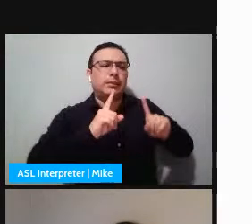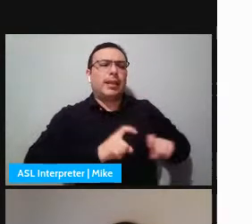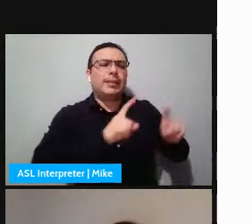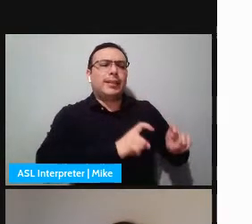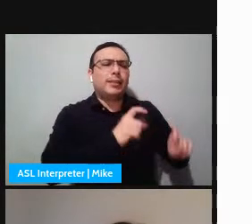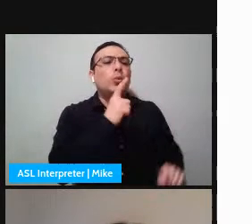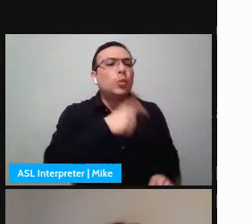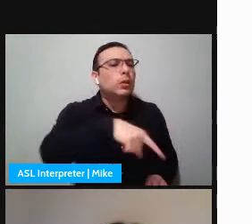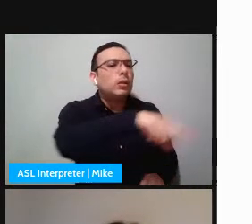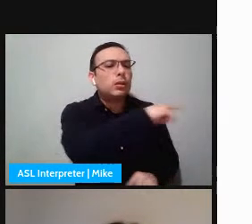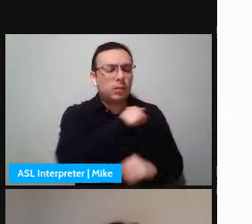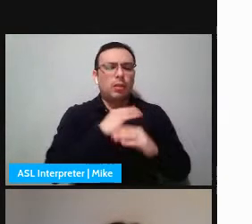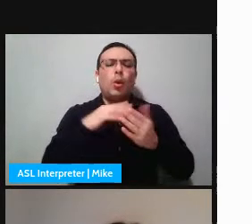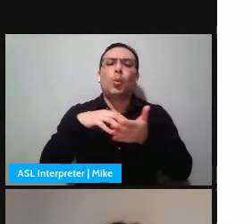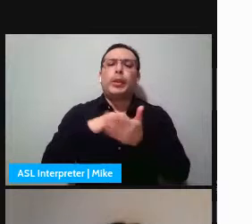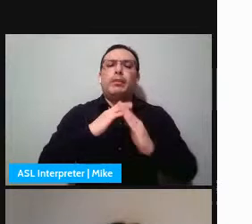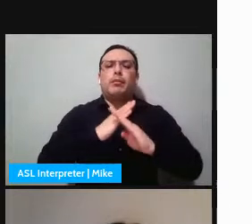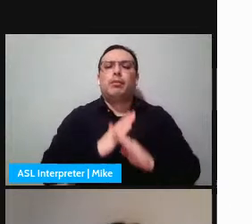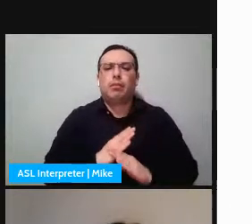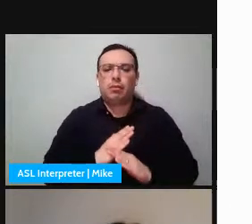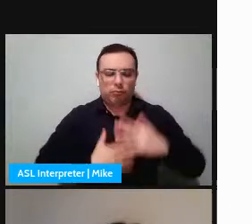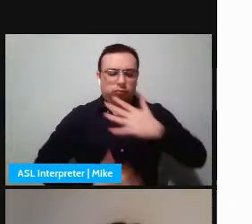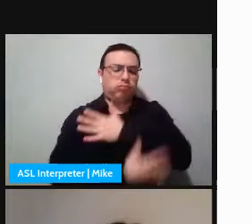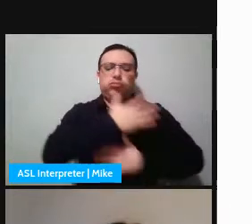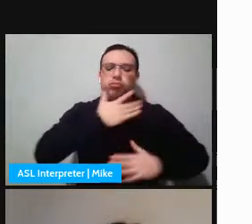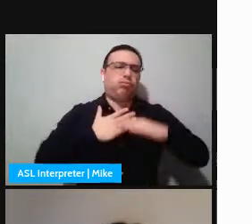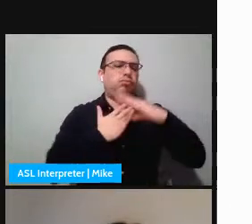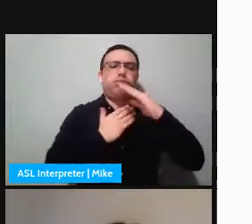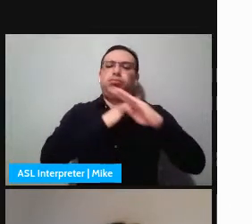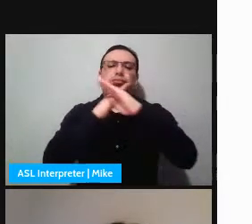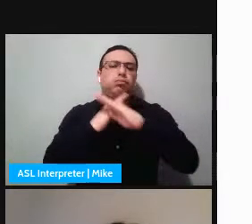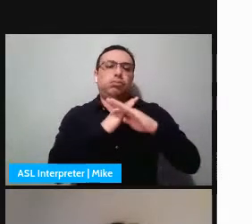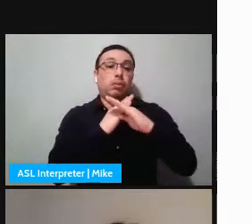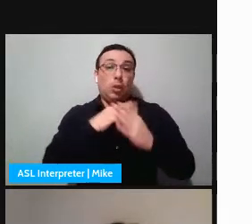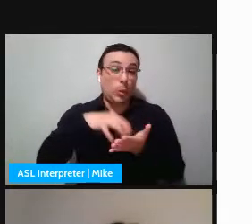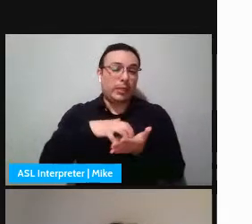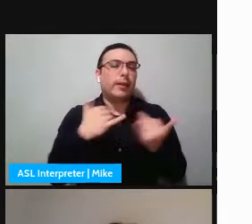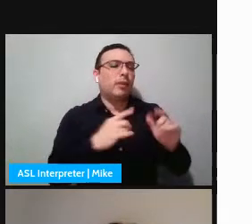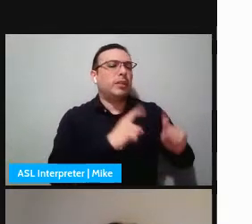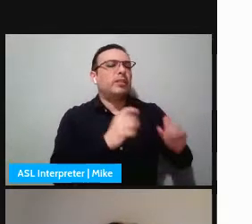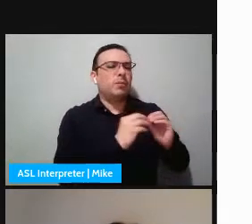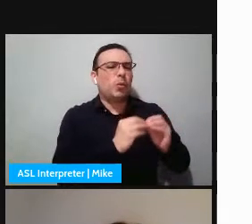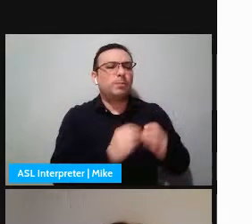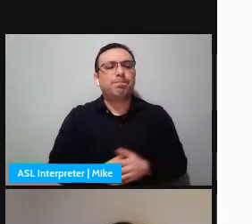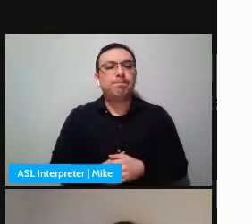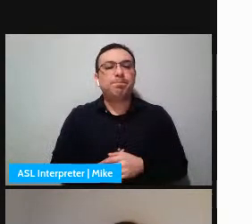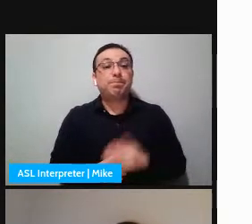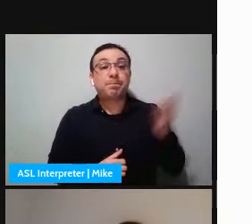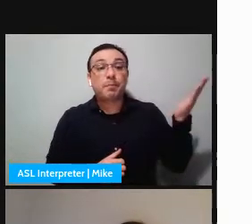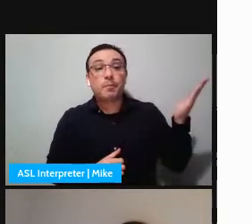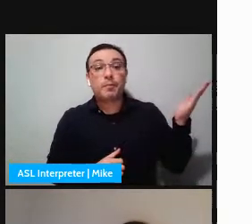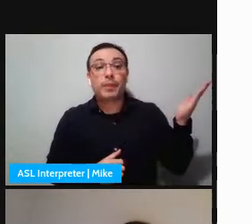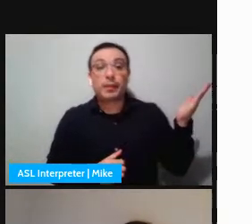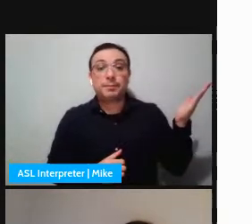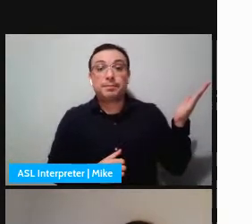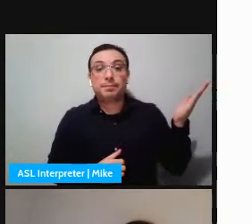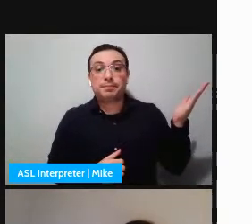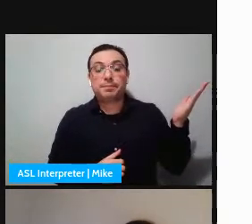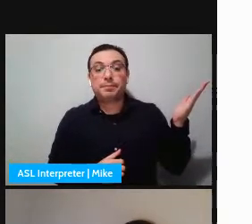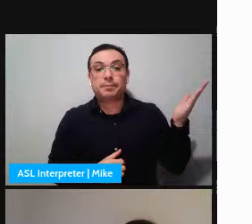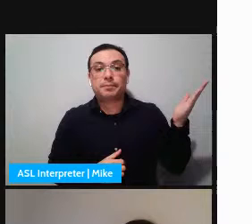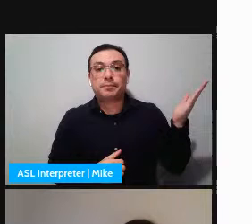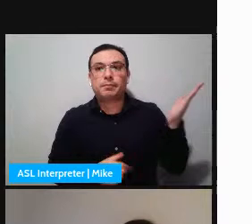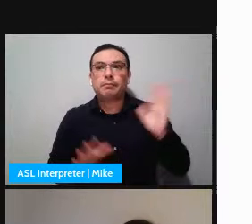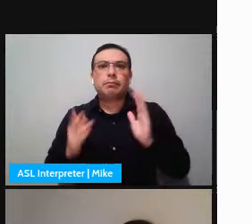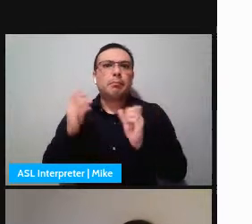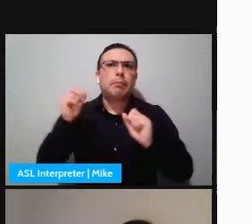The other questions that have been come up in some of the information that has circulated on social media is about